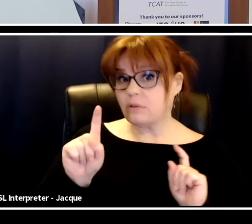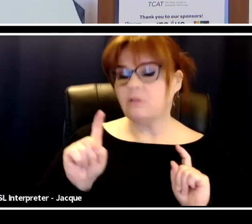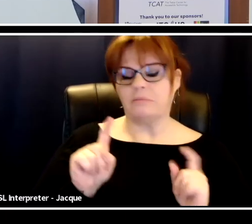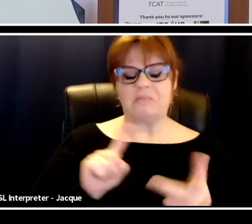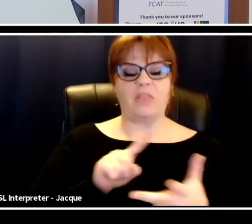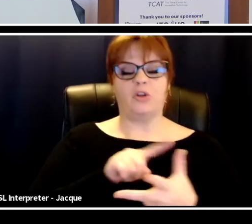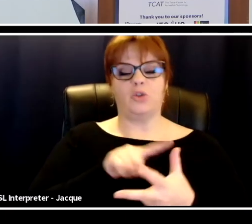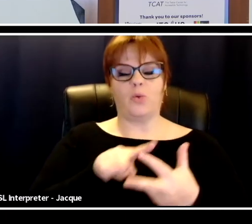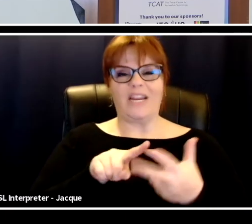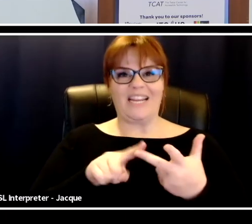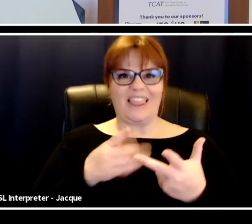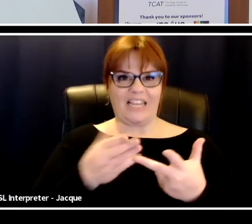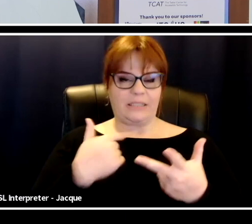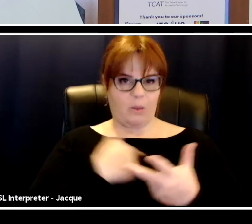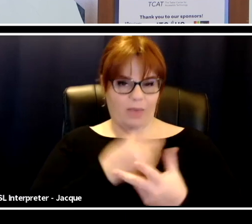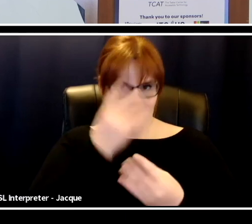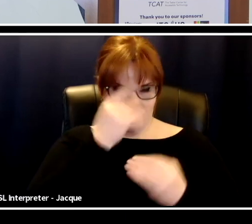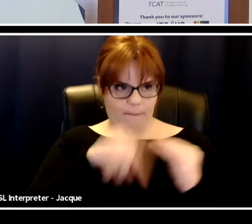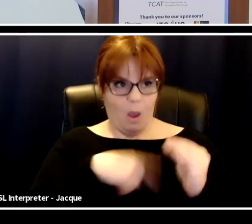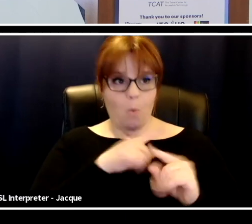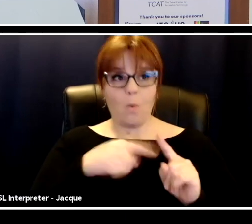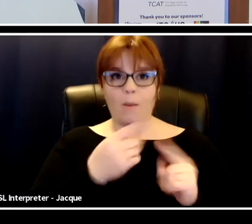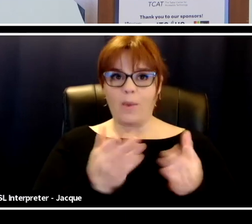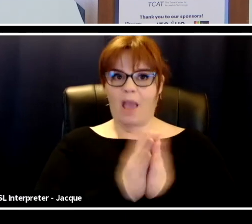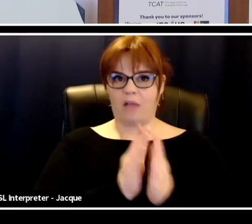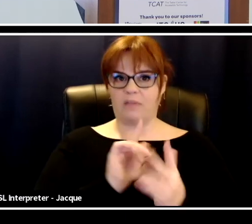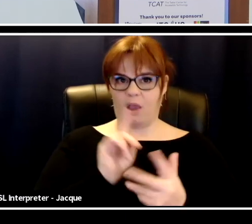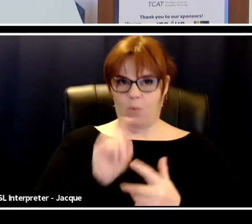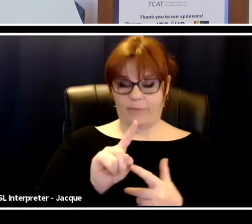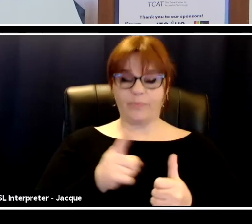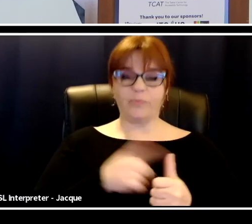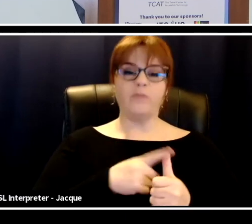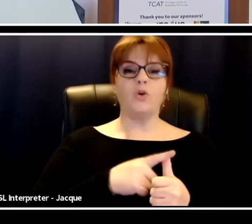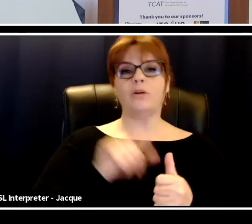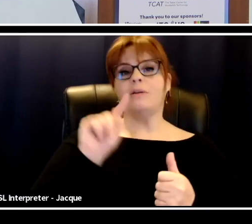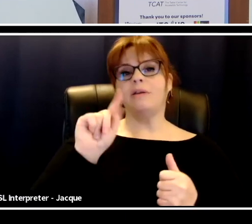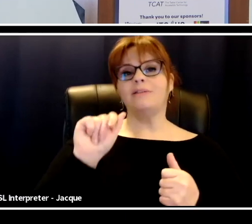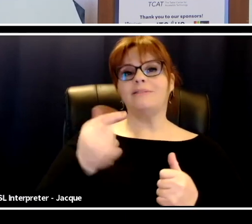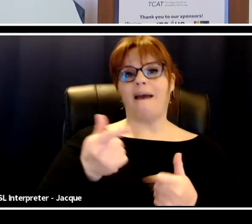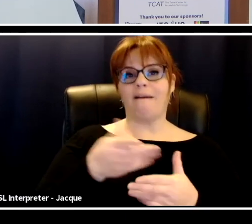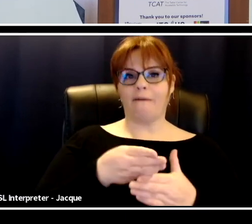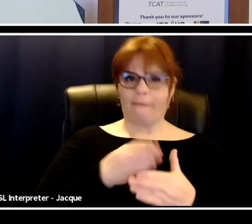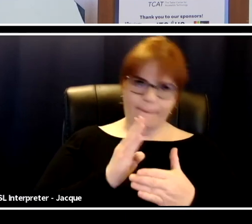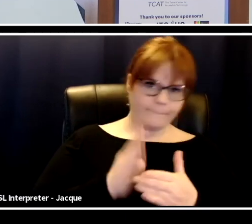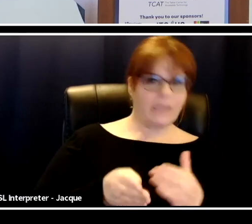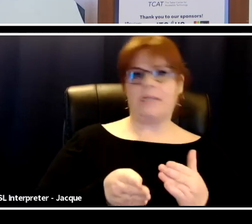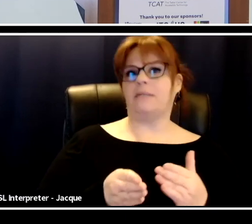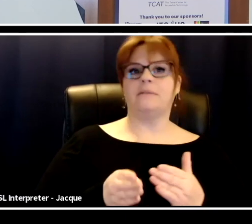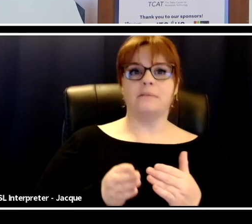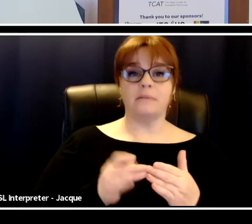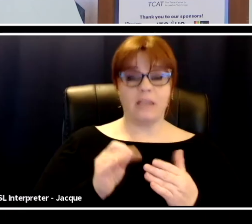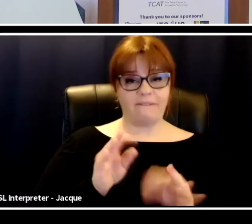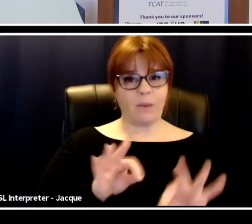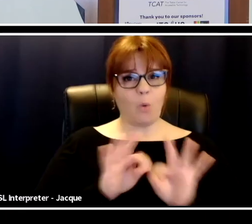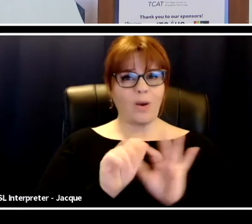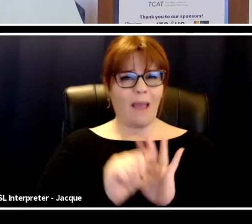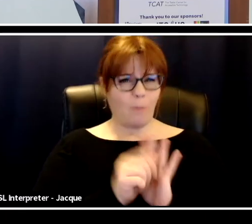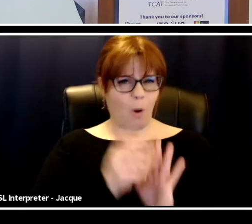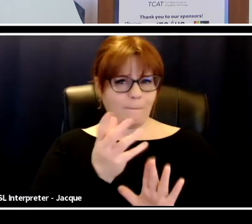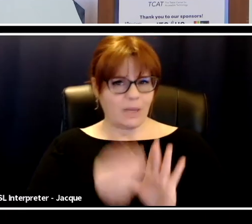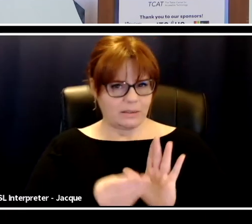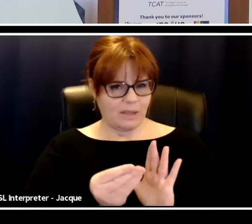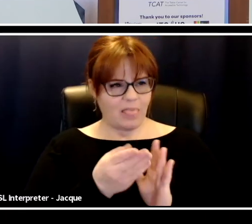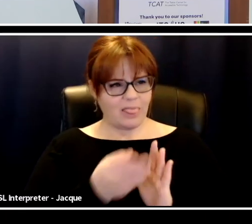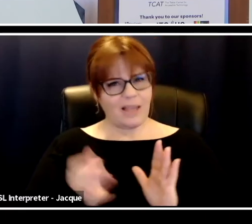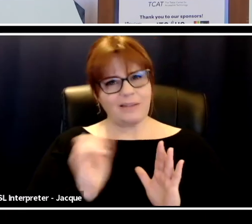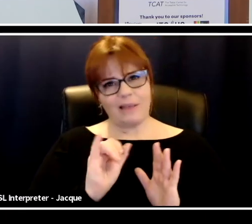things that we think about when we ask that question. The first is tag completeness, which is, if important attributes are missing, things like, again, as I mentioned